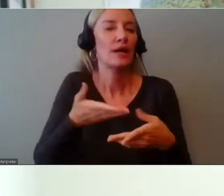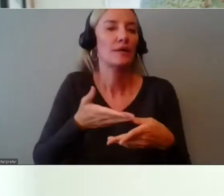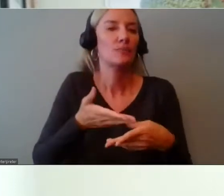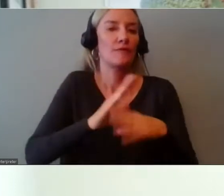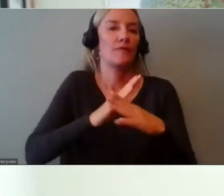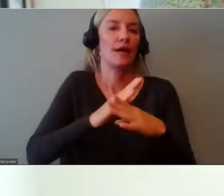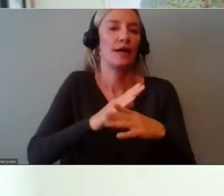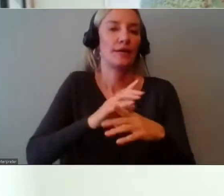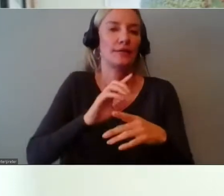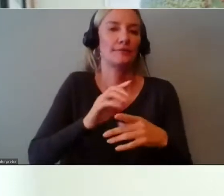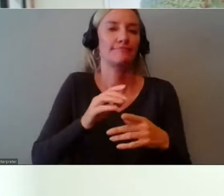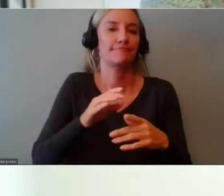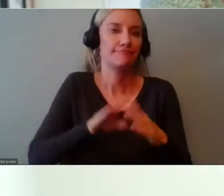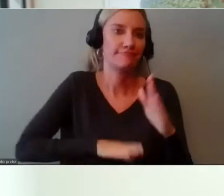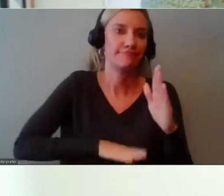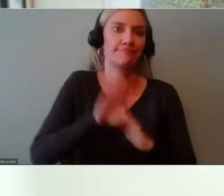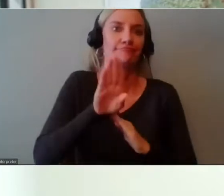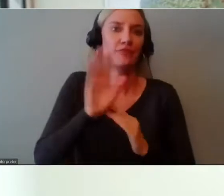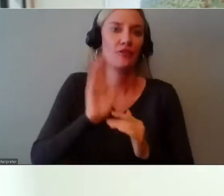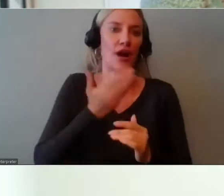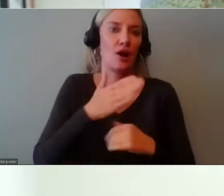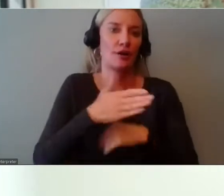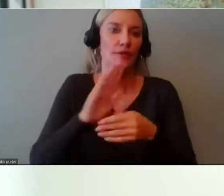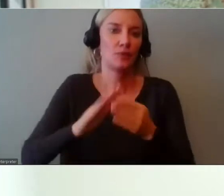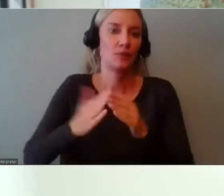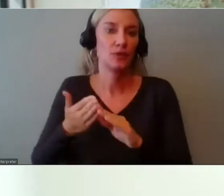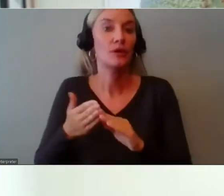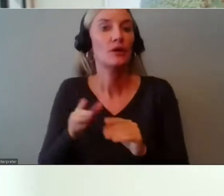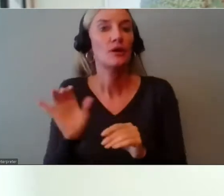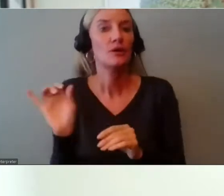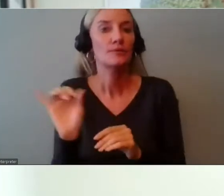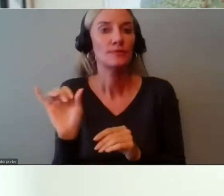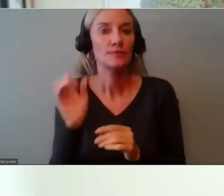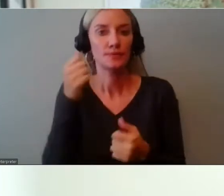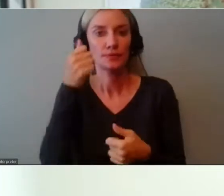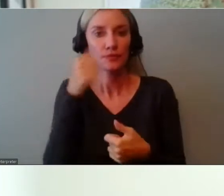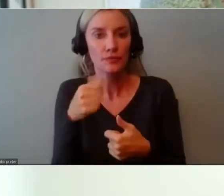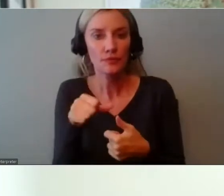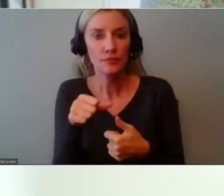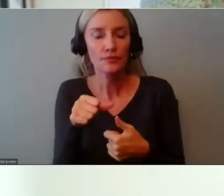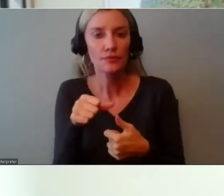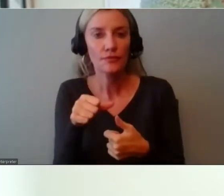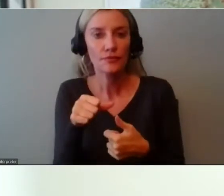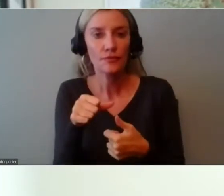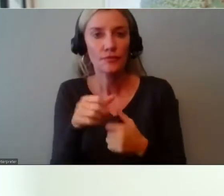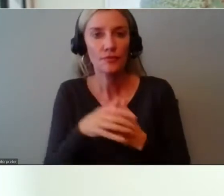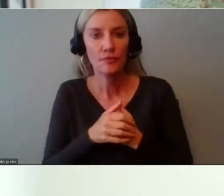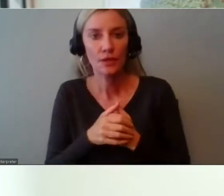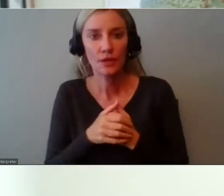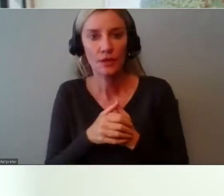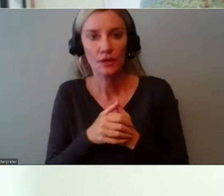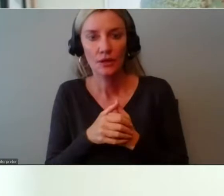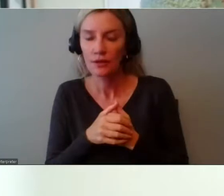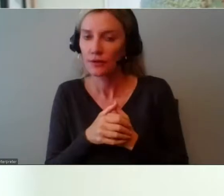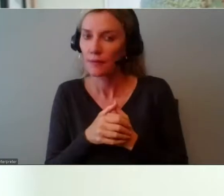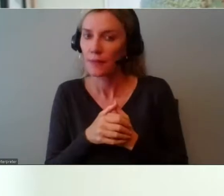surge for our community. And to remember that the non-pharmacologic behavioral